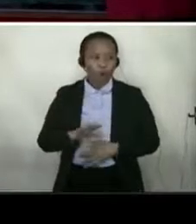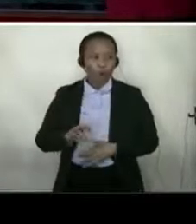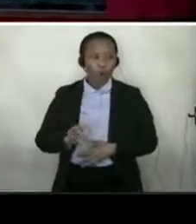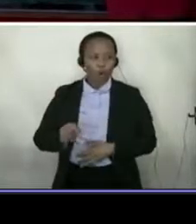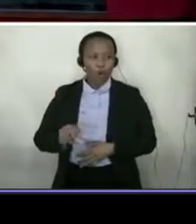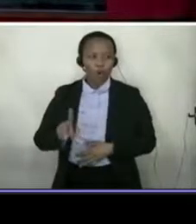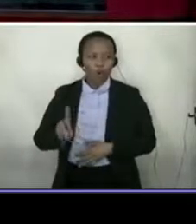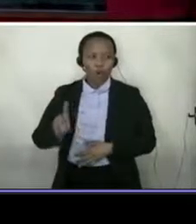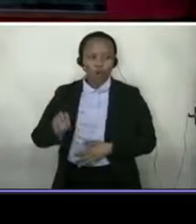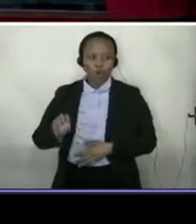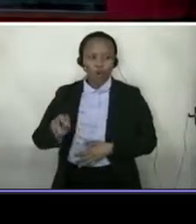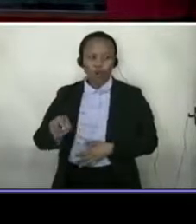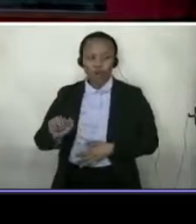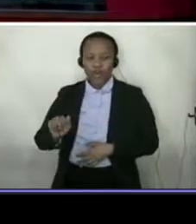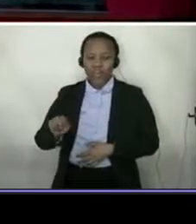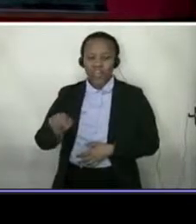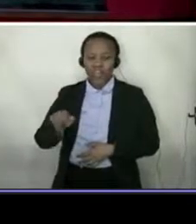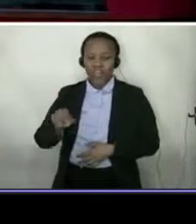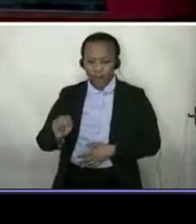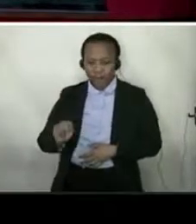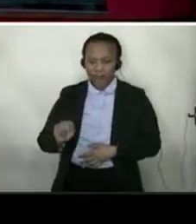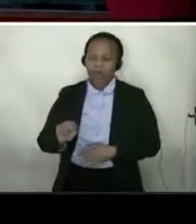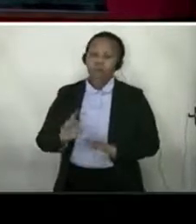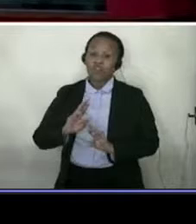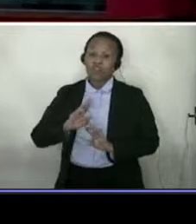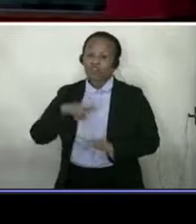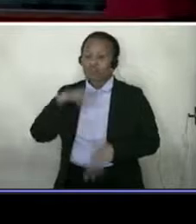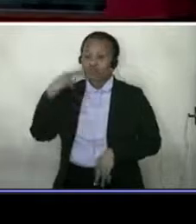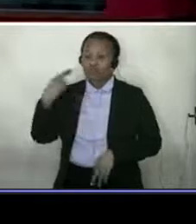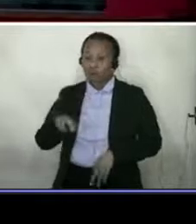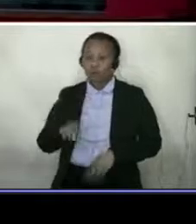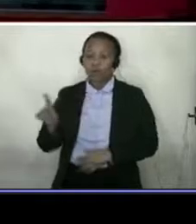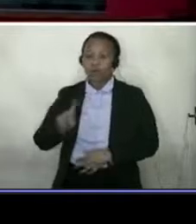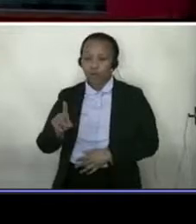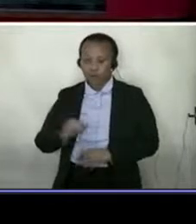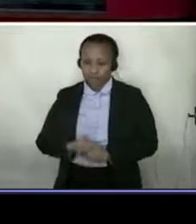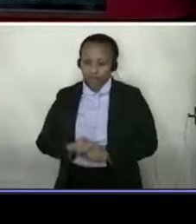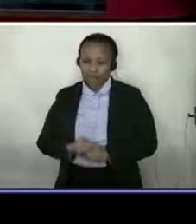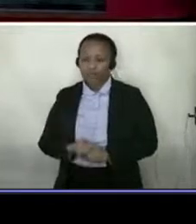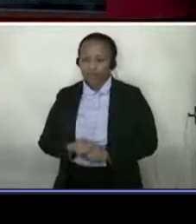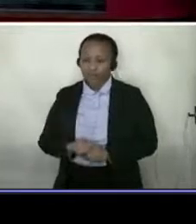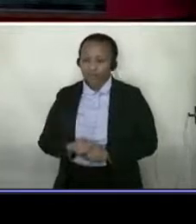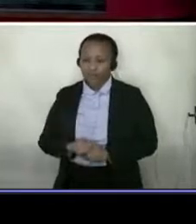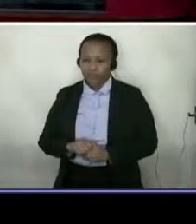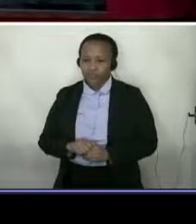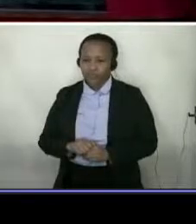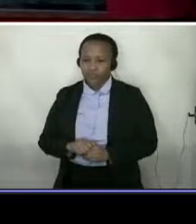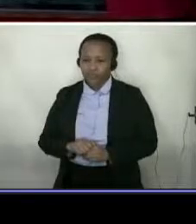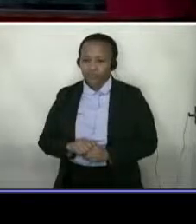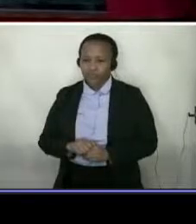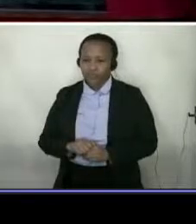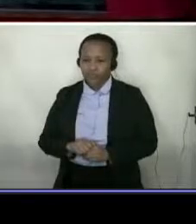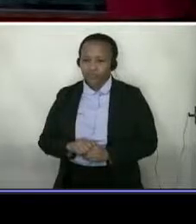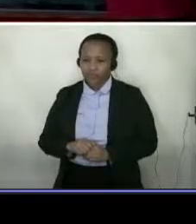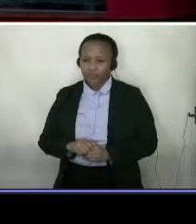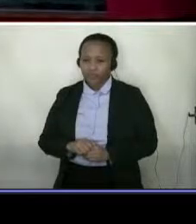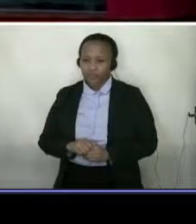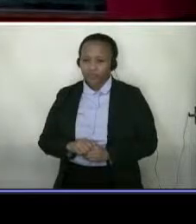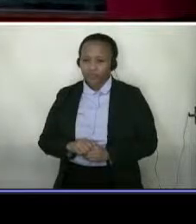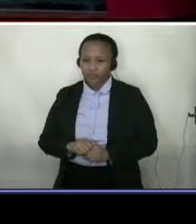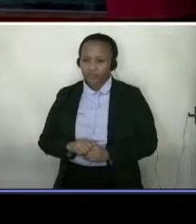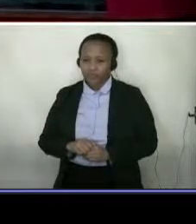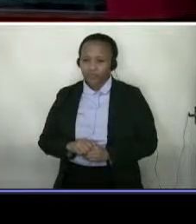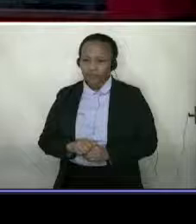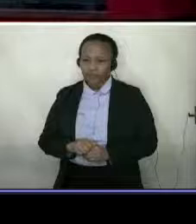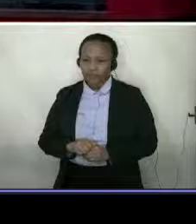sinister. The reality is, Speaker, there's no political will to enforce consequence in this